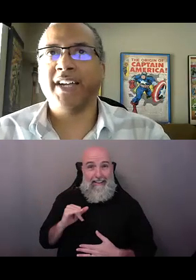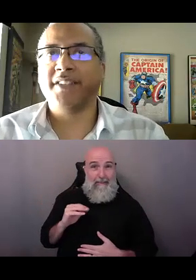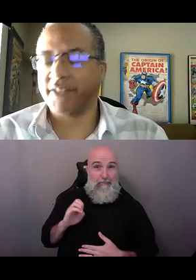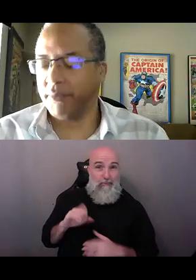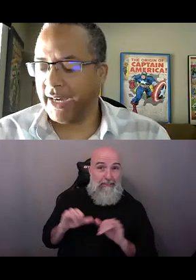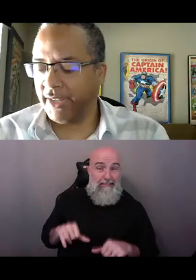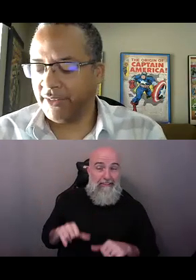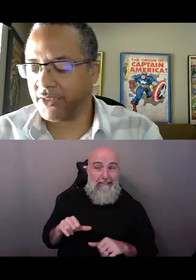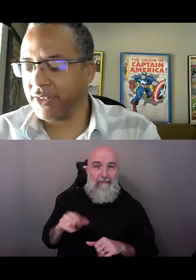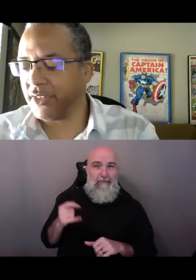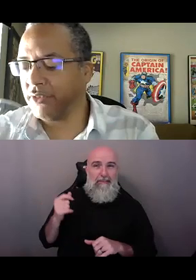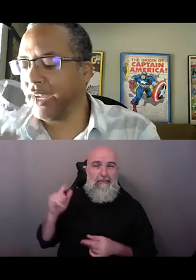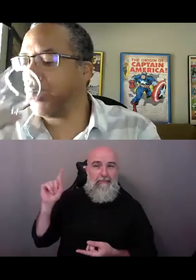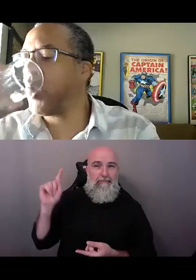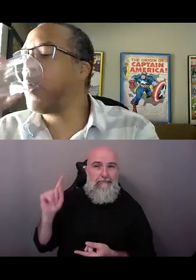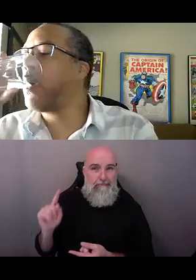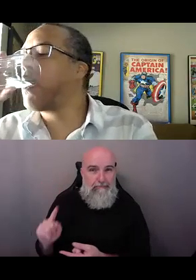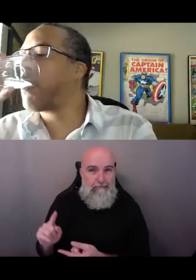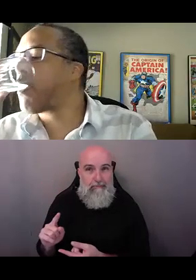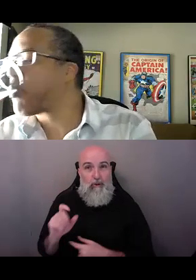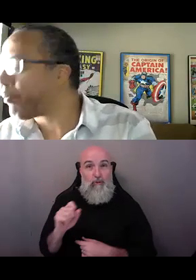baseline I talked about, it starts to go down.